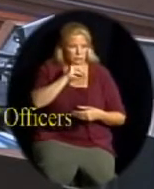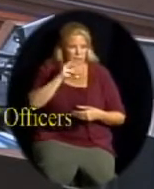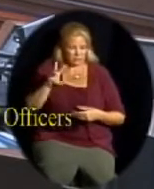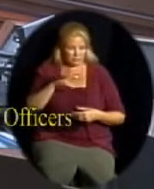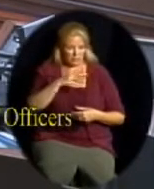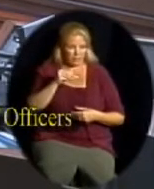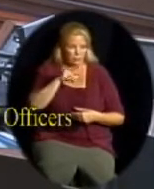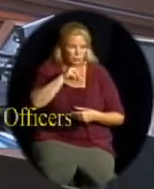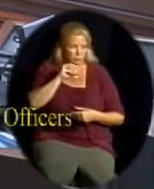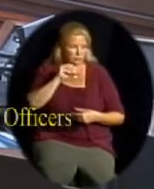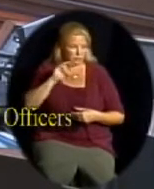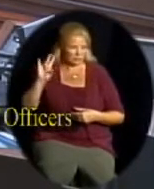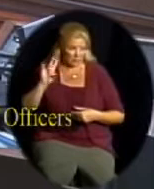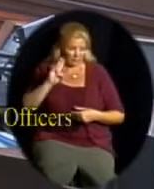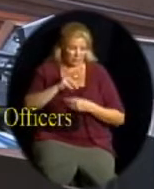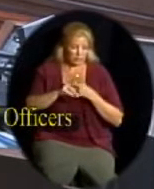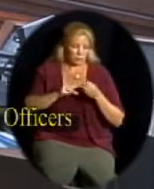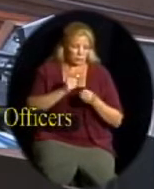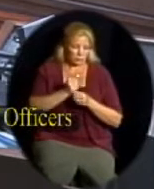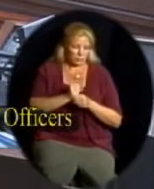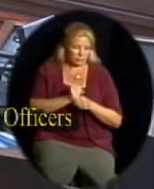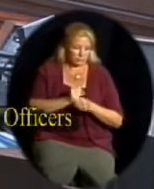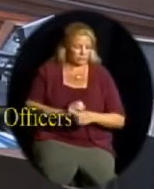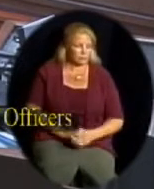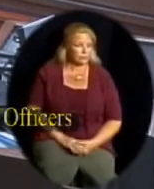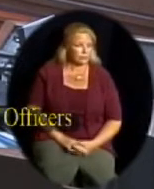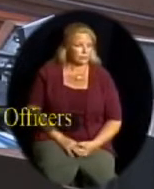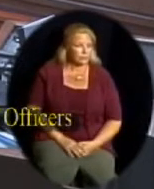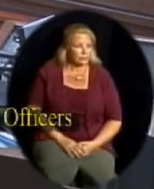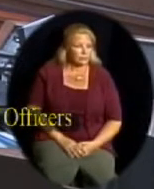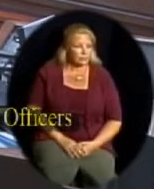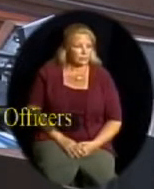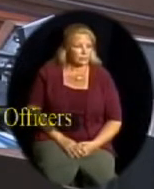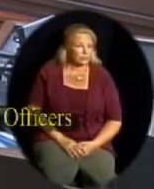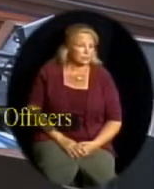nominations. Mr. President, I